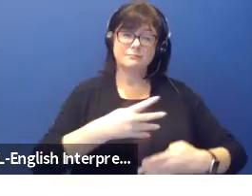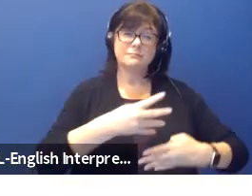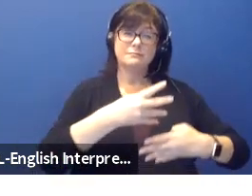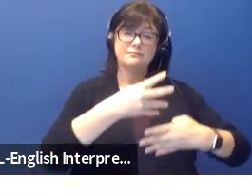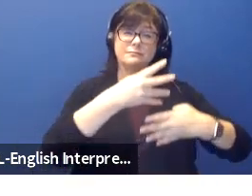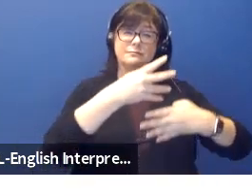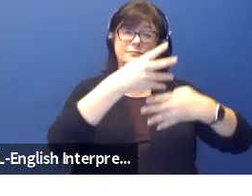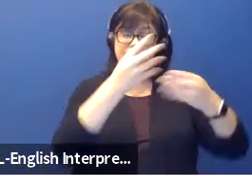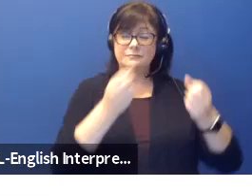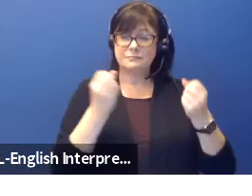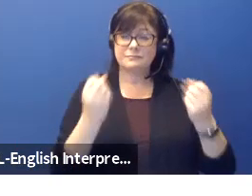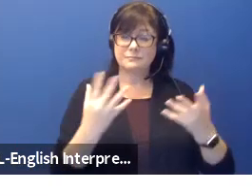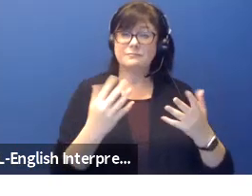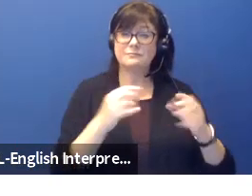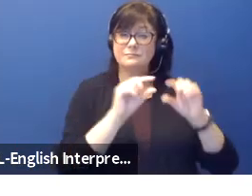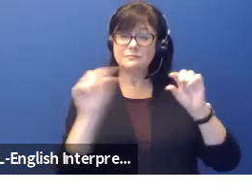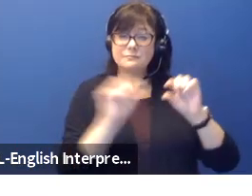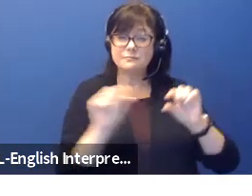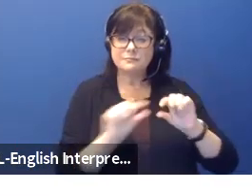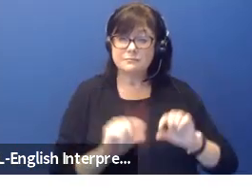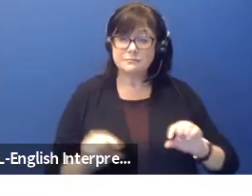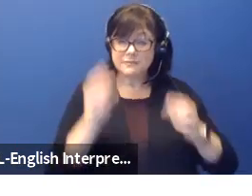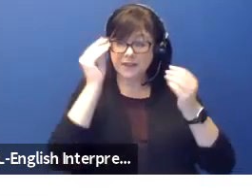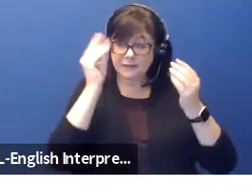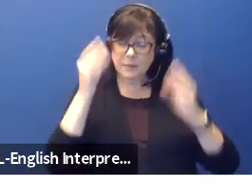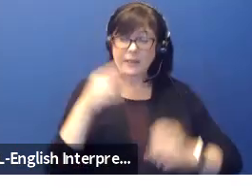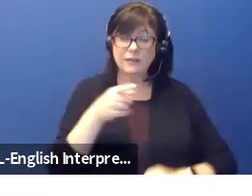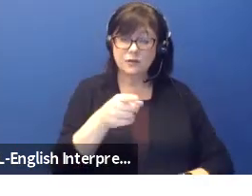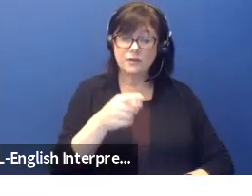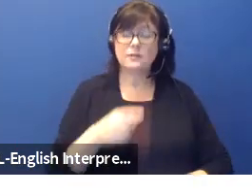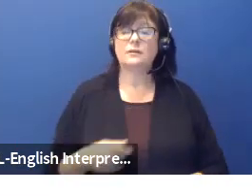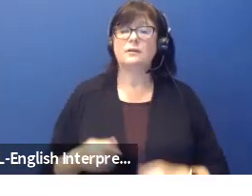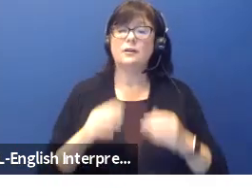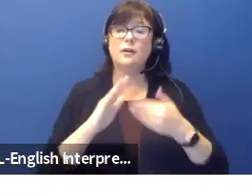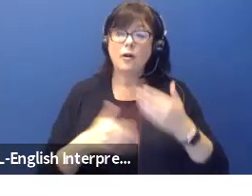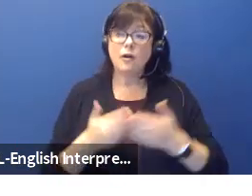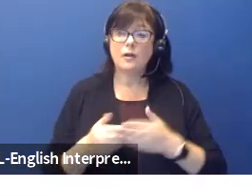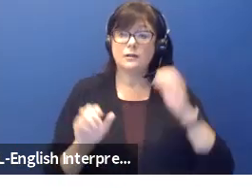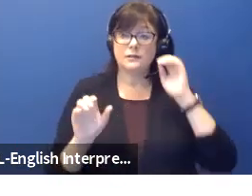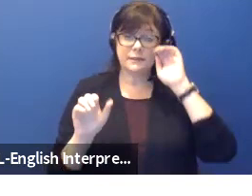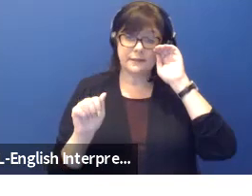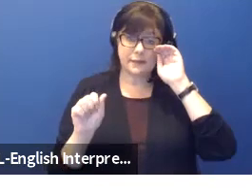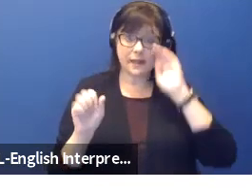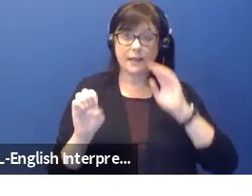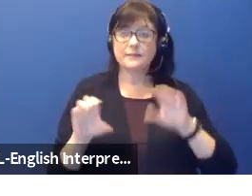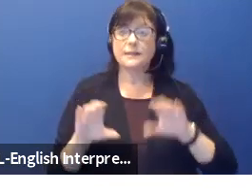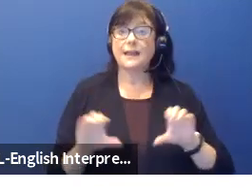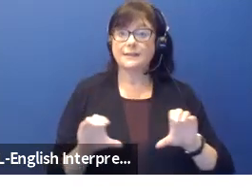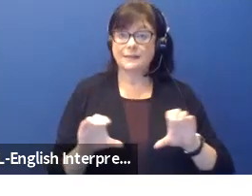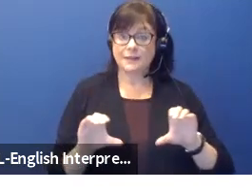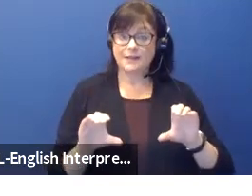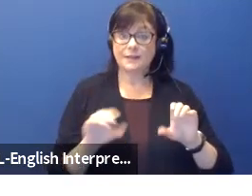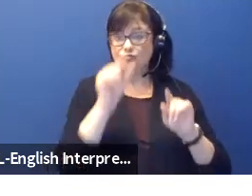rows. And it has all of the case activity fields for each